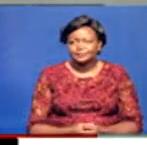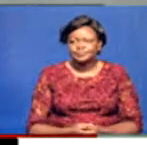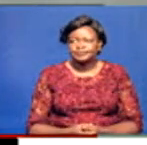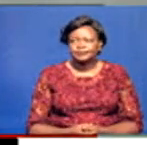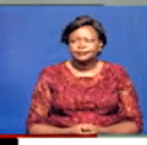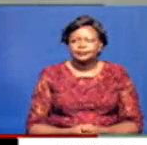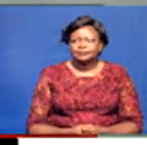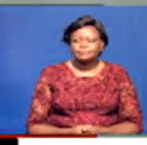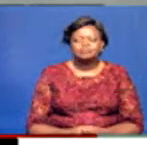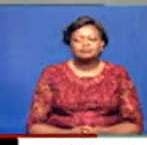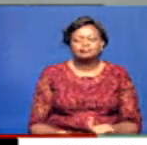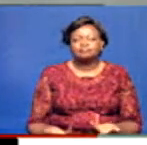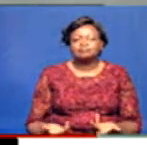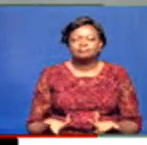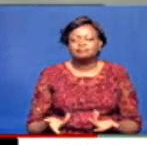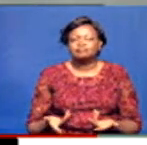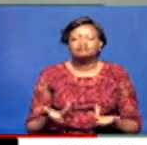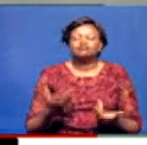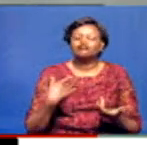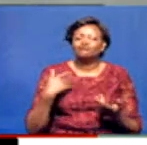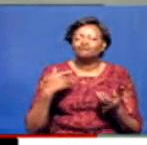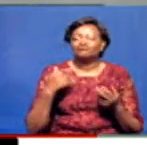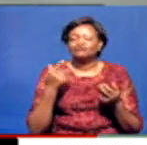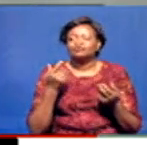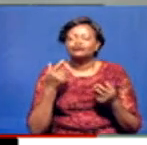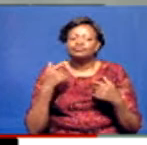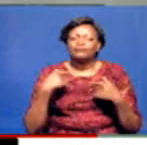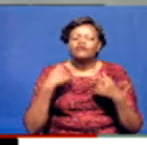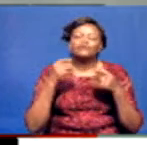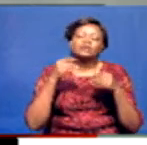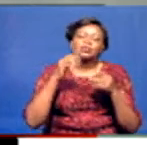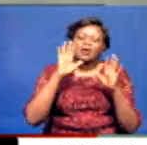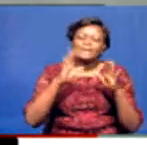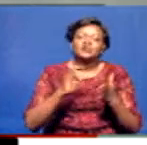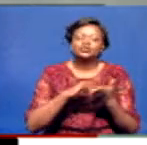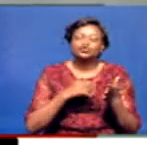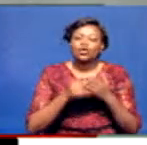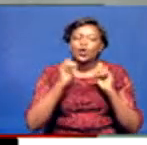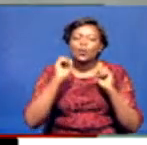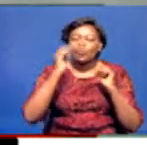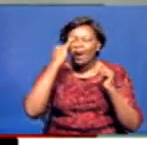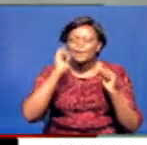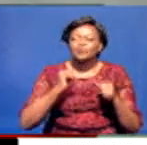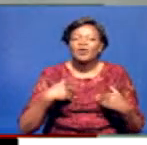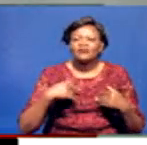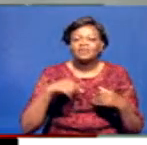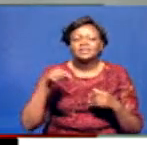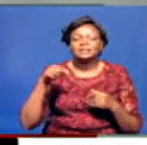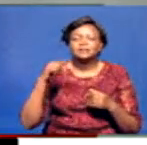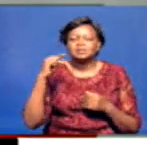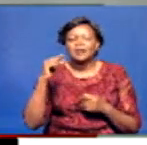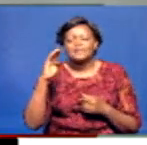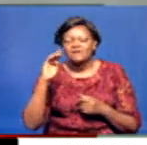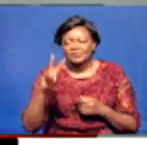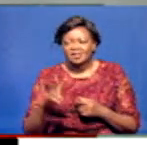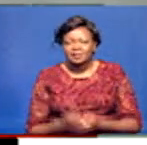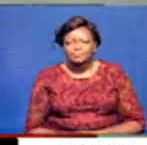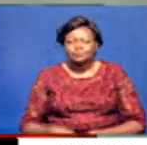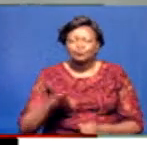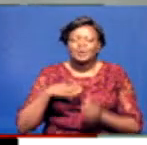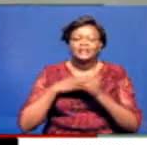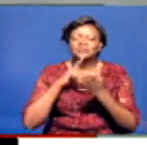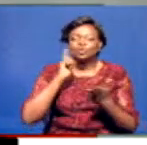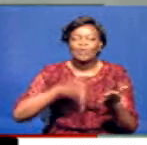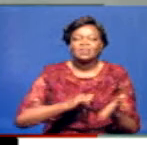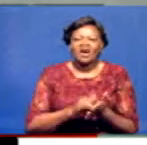their campaign schedules, saying it is likely to expose them to gender-based violence. The women leaders say the information